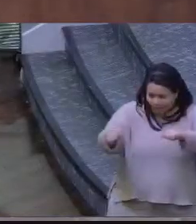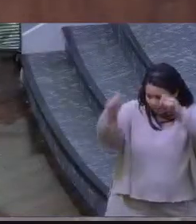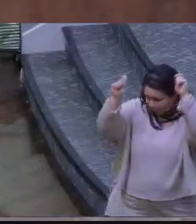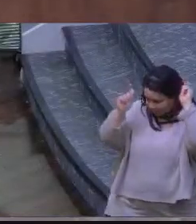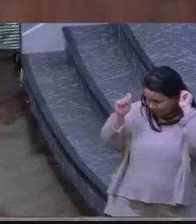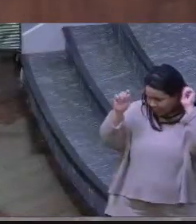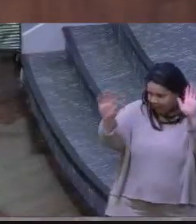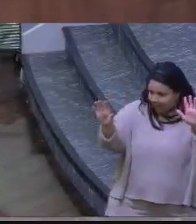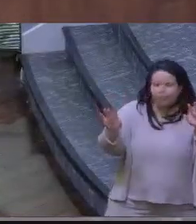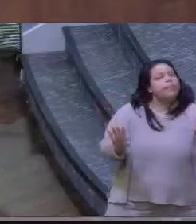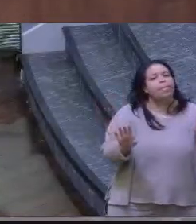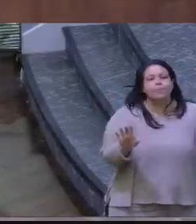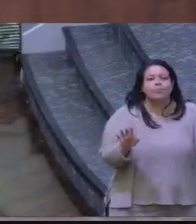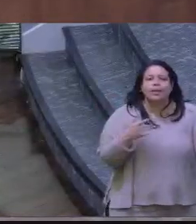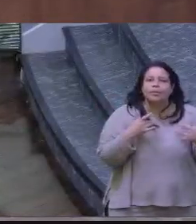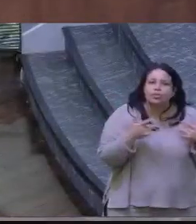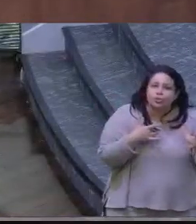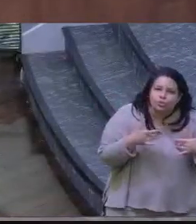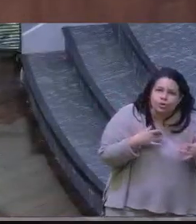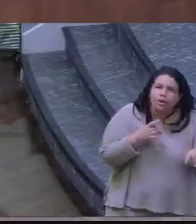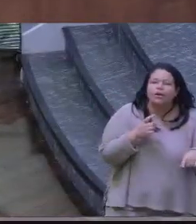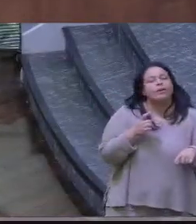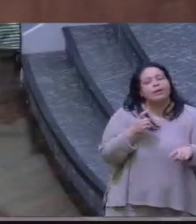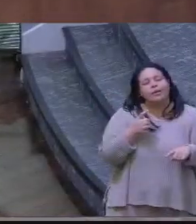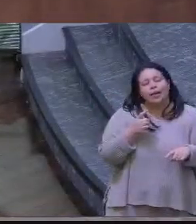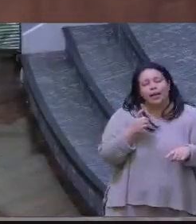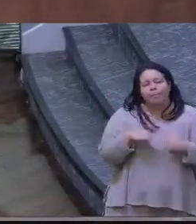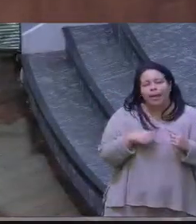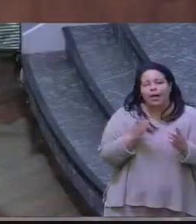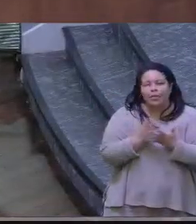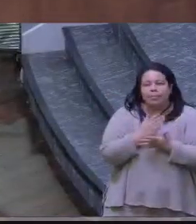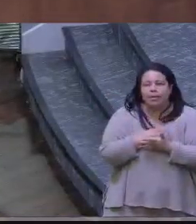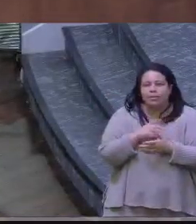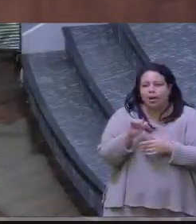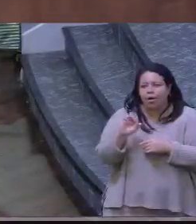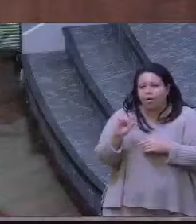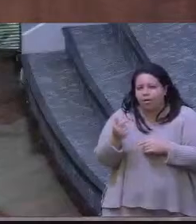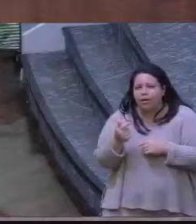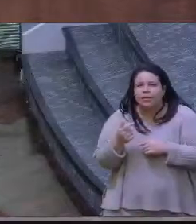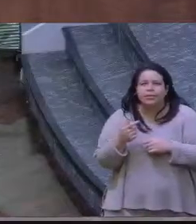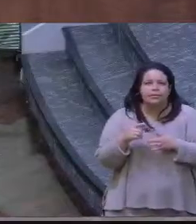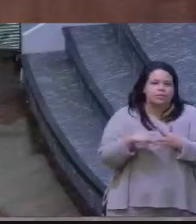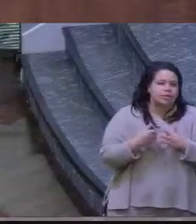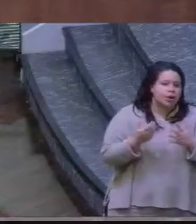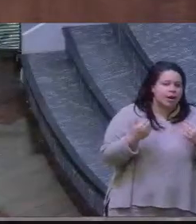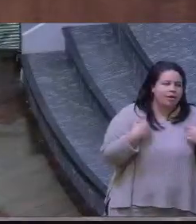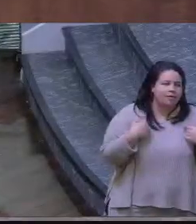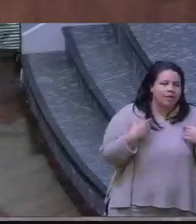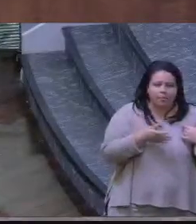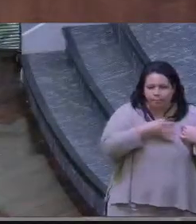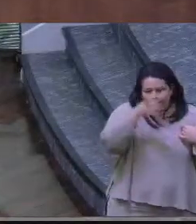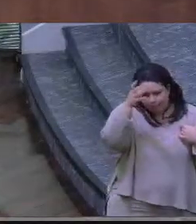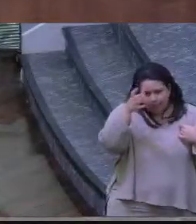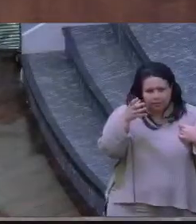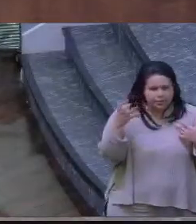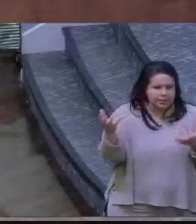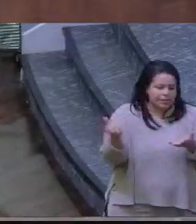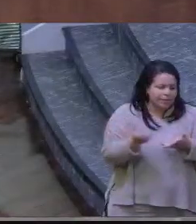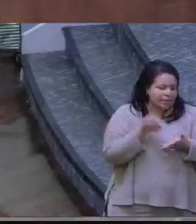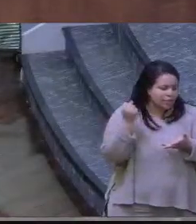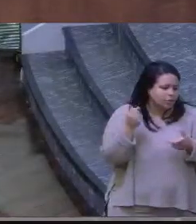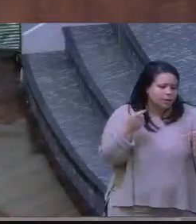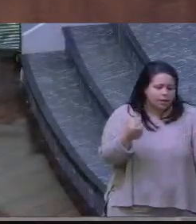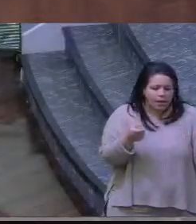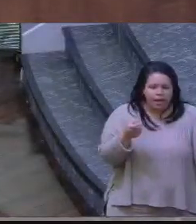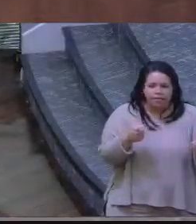about what our budget's going to look like come August, when we start having parents taking advantage of the